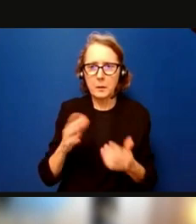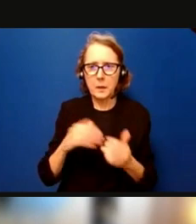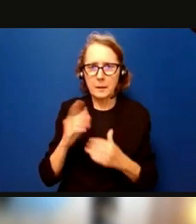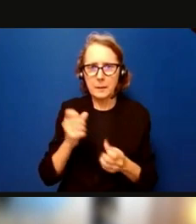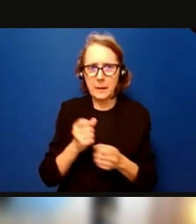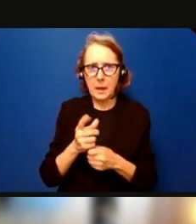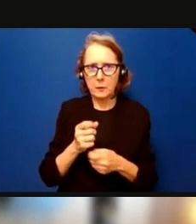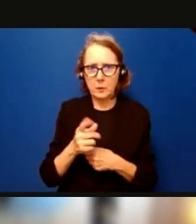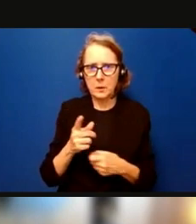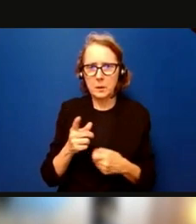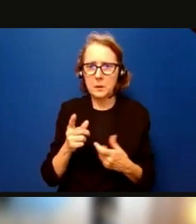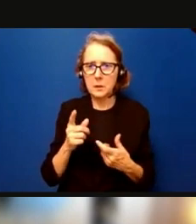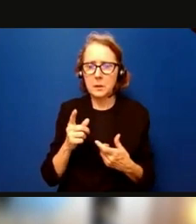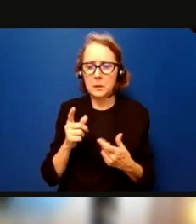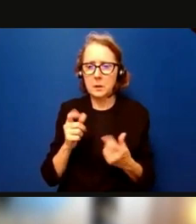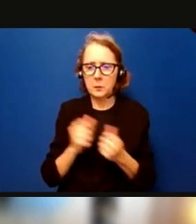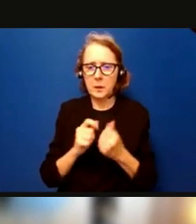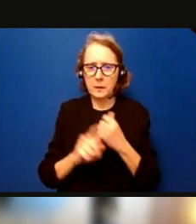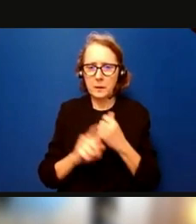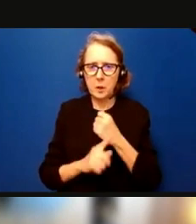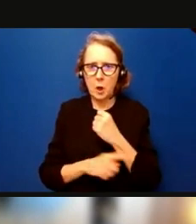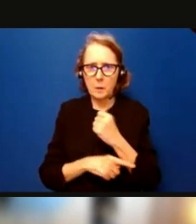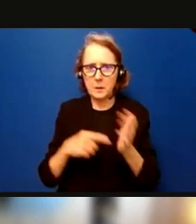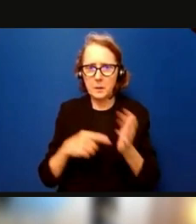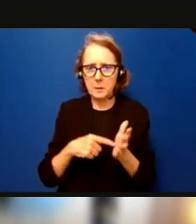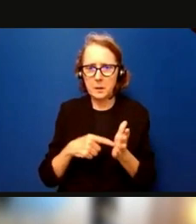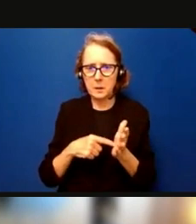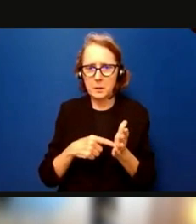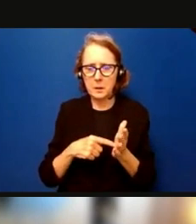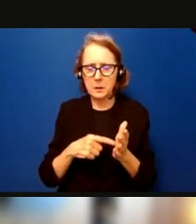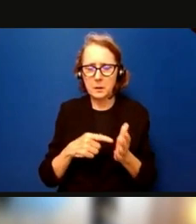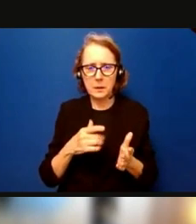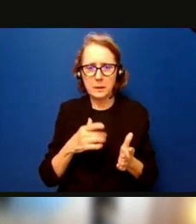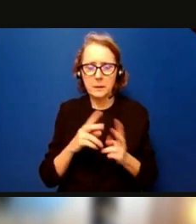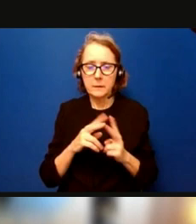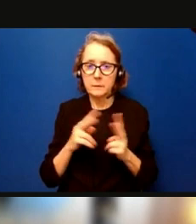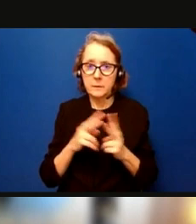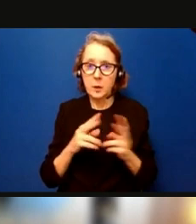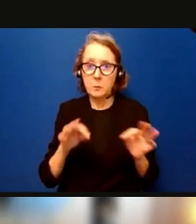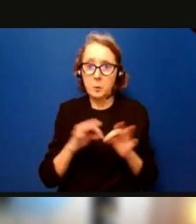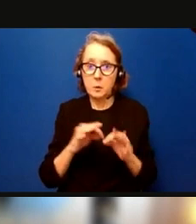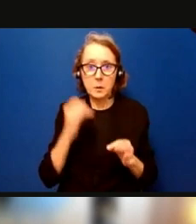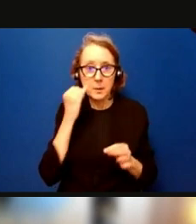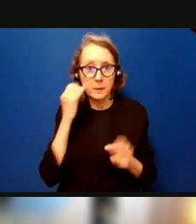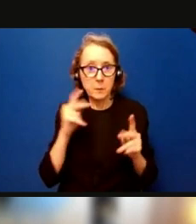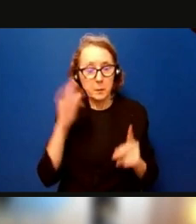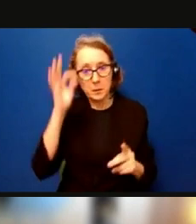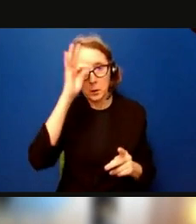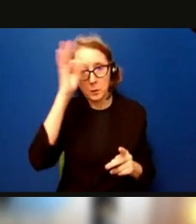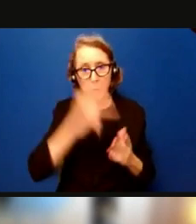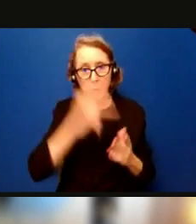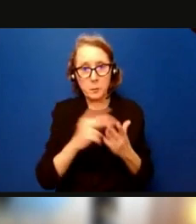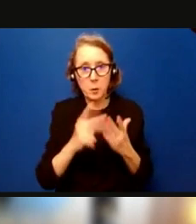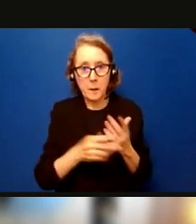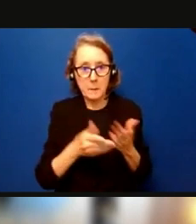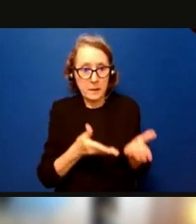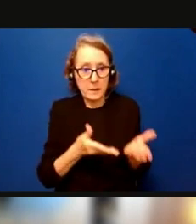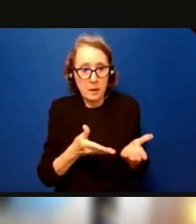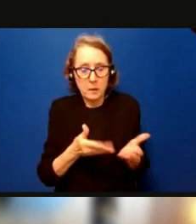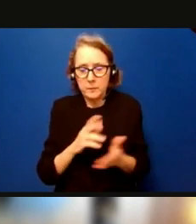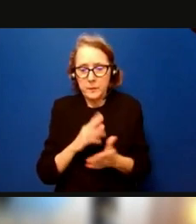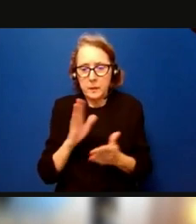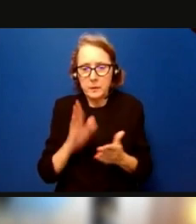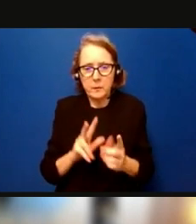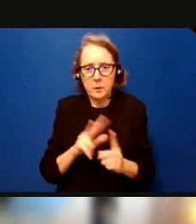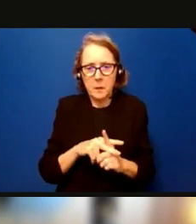annually in with the garbage bills. I think that's really important, because if people don't know that a program exists, they're never going to apply for